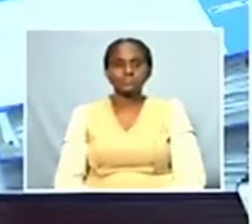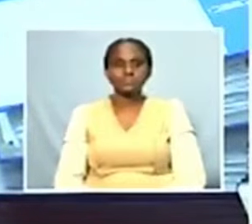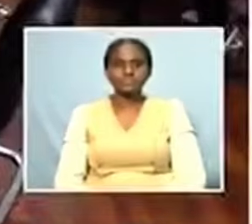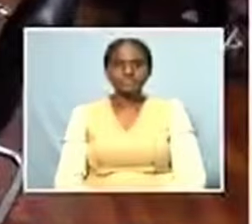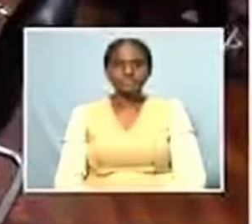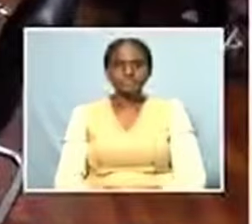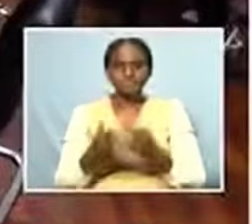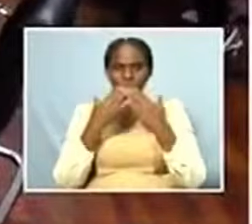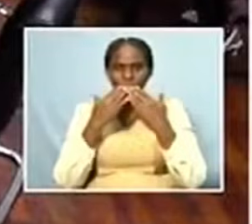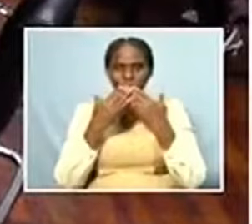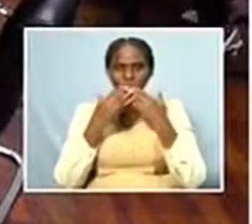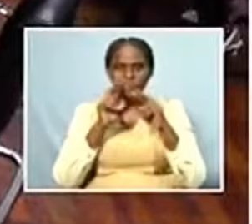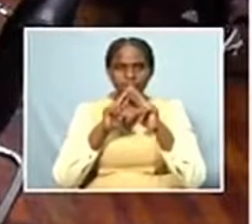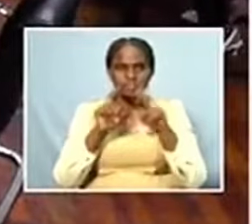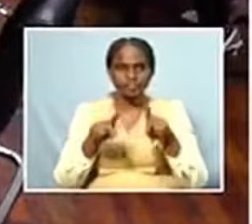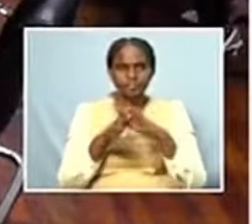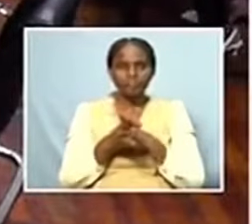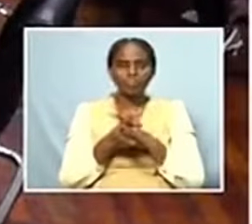Yeah, thank you, Chair.